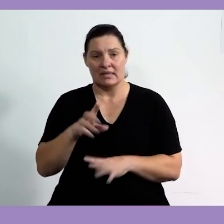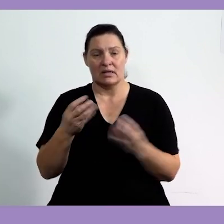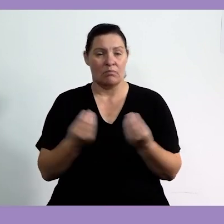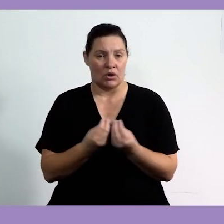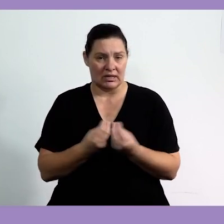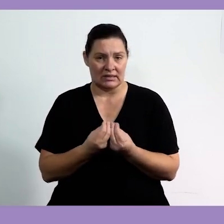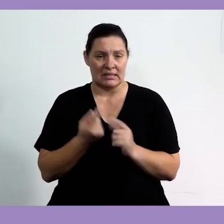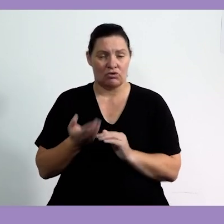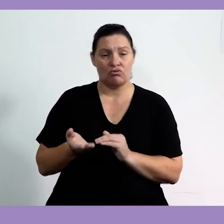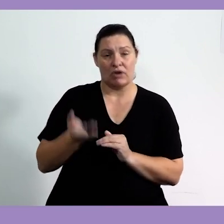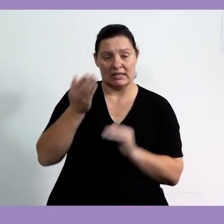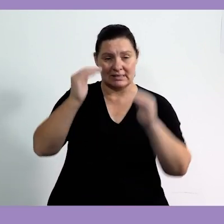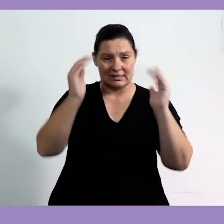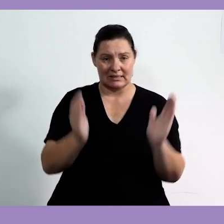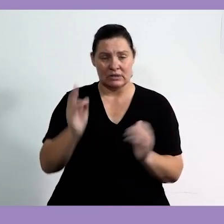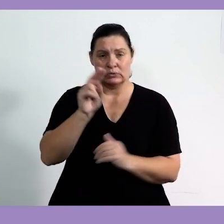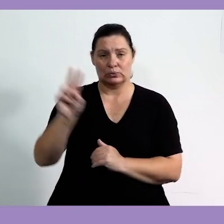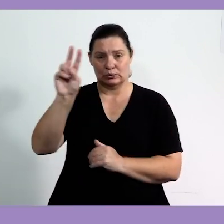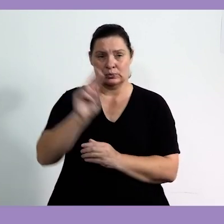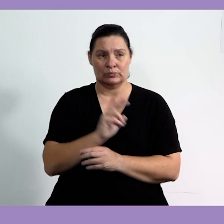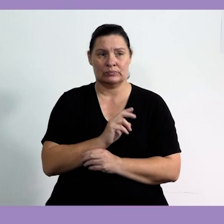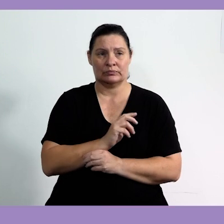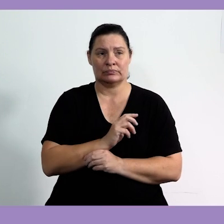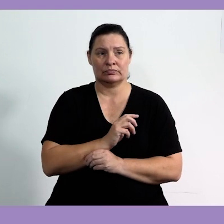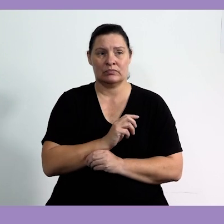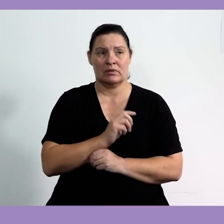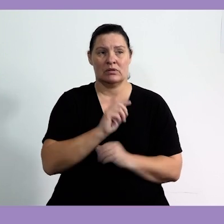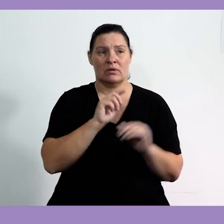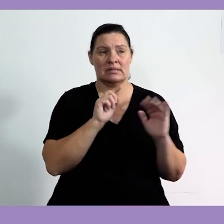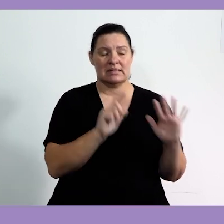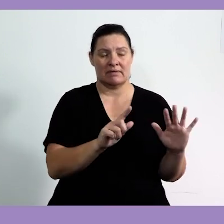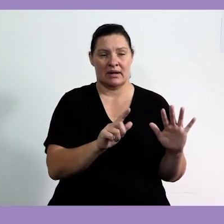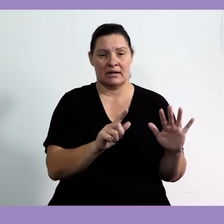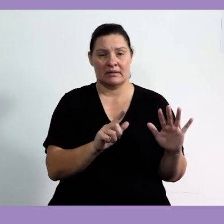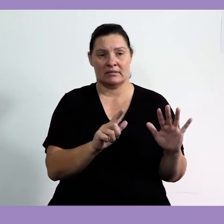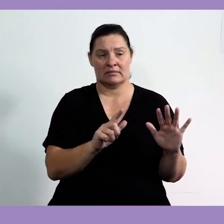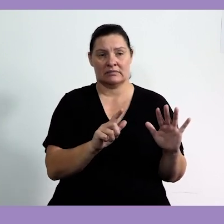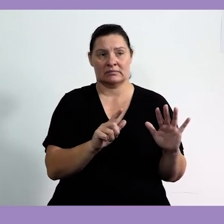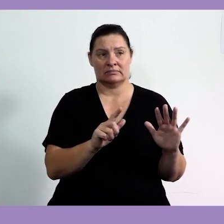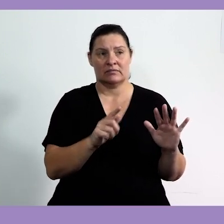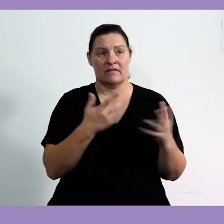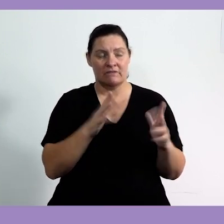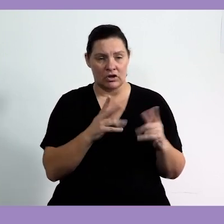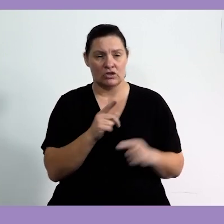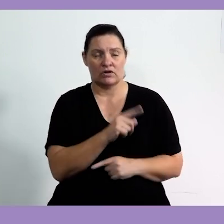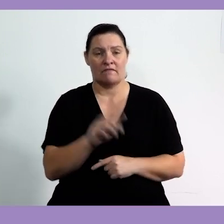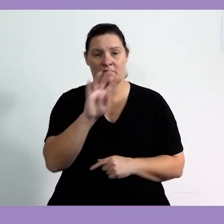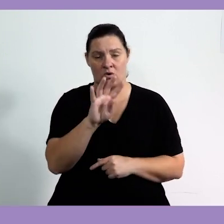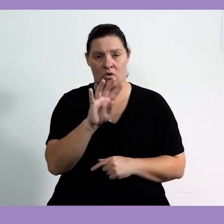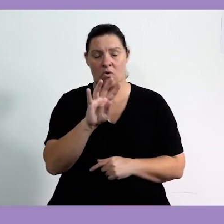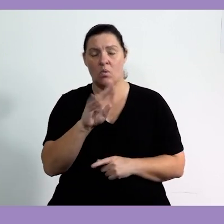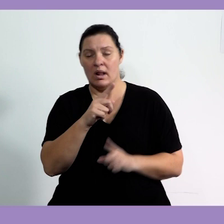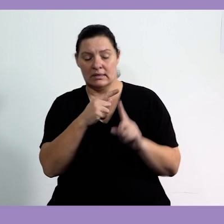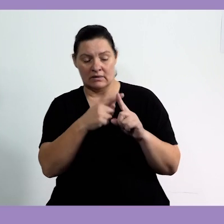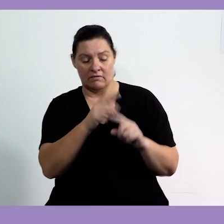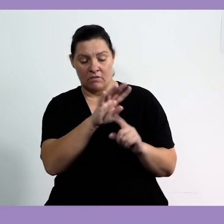this product is raised to the exponent 2. 7 already has an exponent 4, and we are going